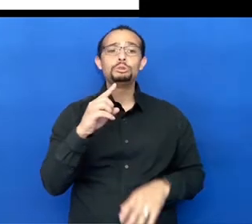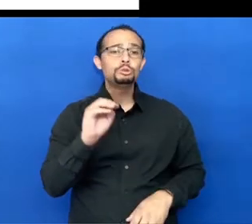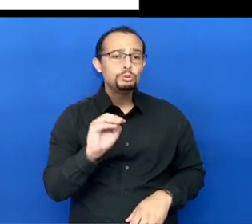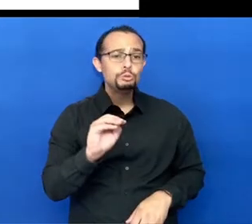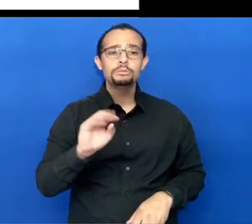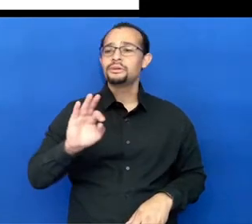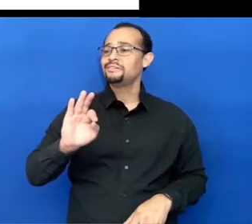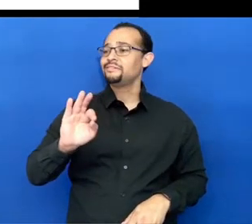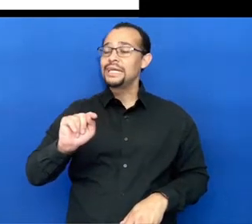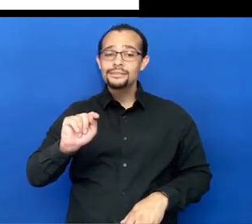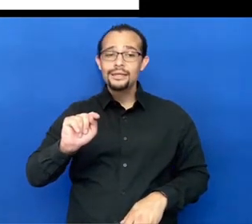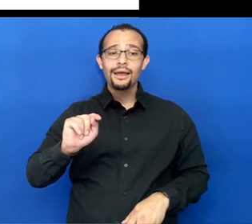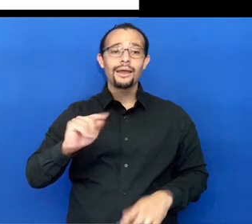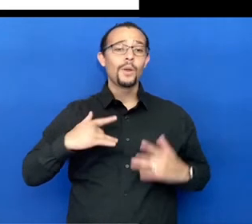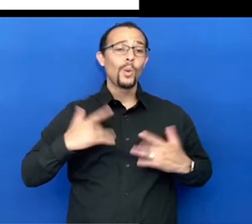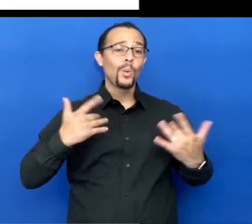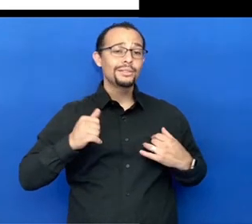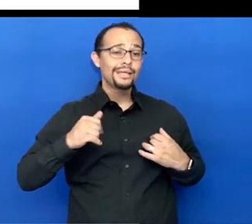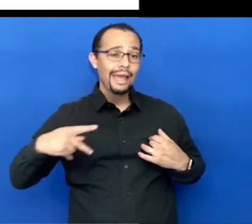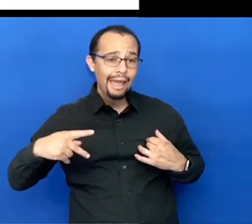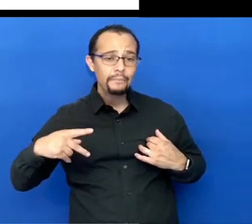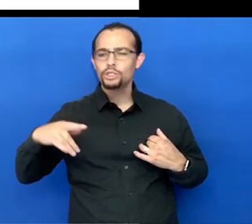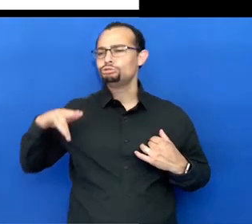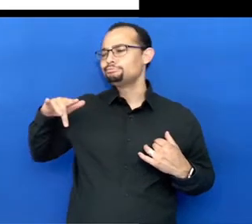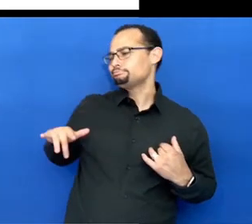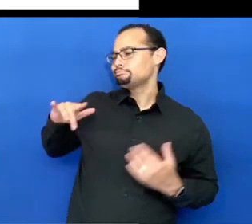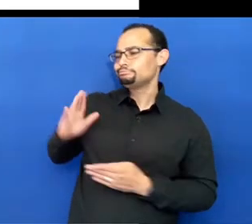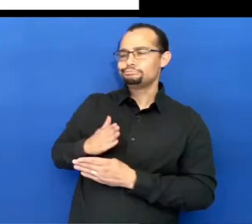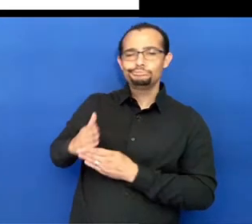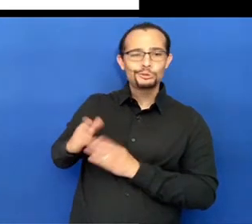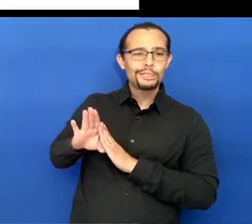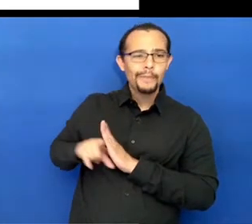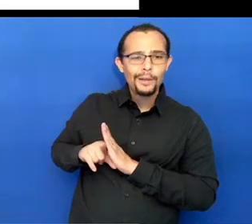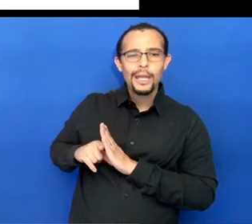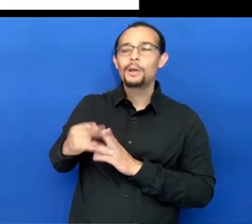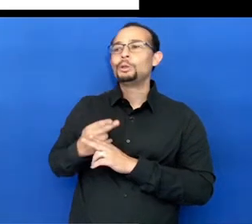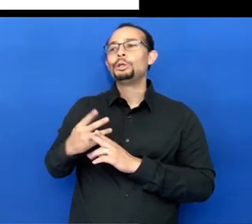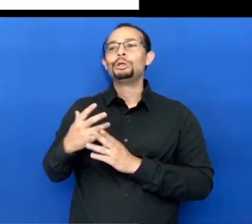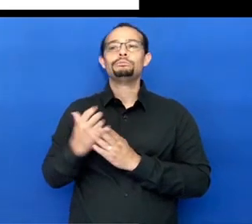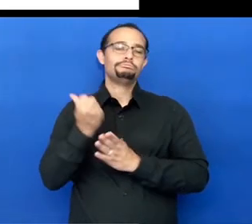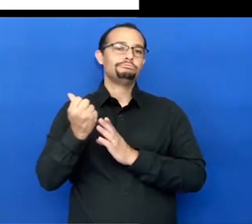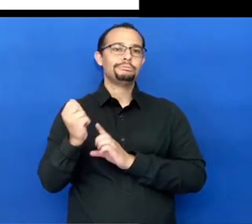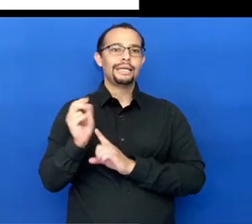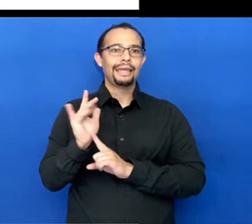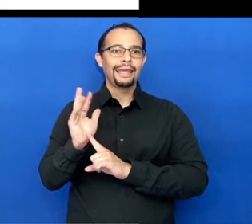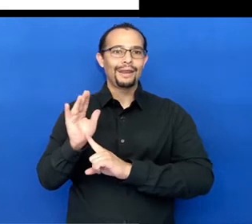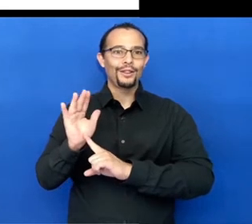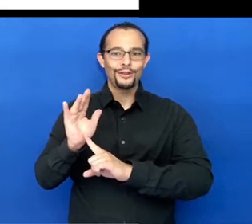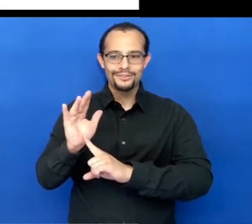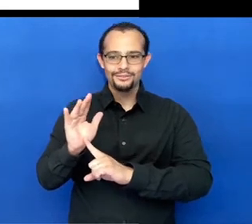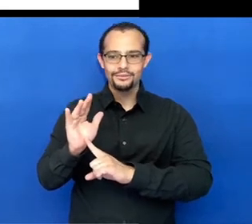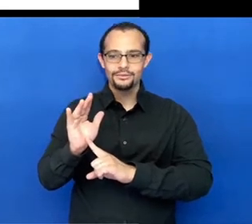family, or even via Zoom, however you're communicating, or FaceTime or WhatsApp. Someone can put on music in the background, lower